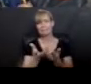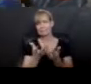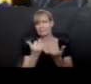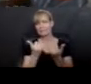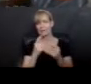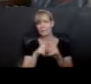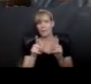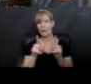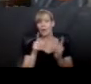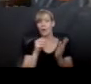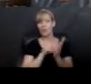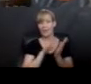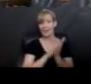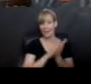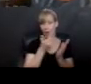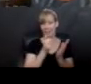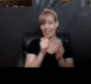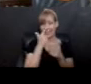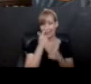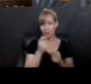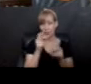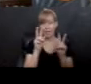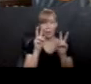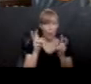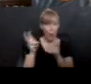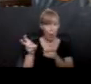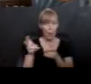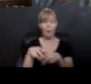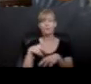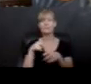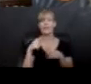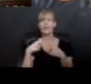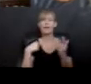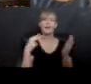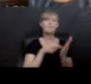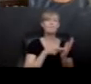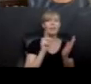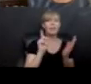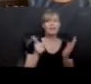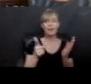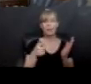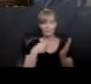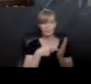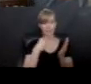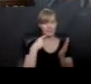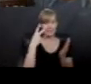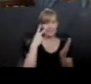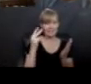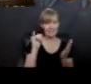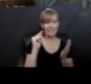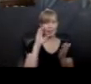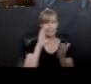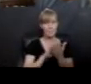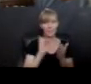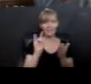But writing down interesting quotes, and things kind of come back to it later. Conceive it, believe it, achieve it, right? Things that might be